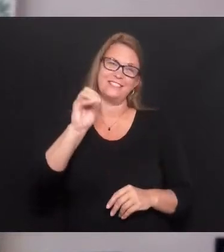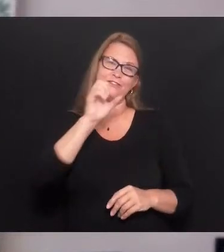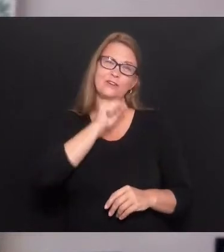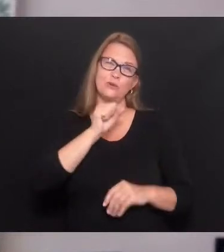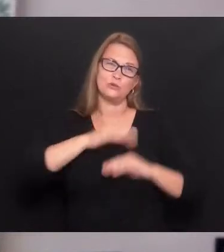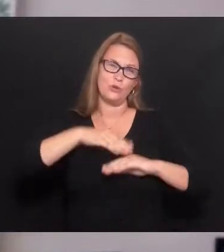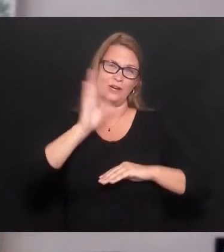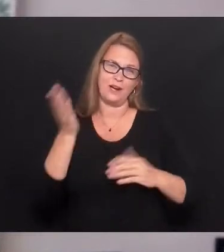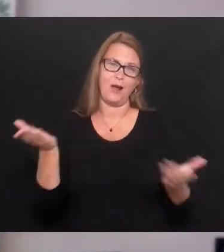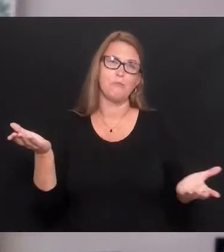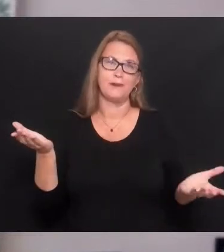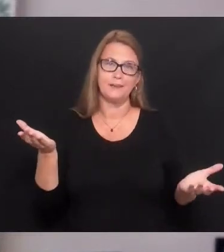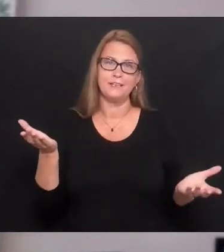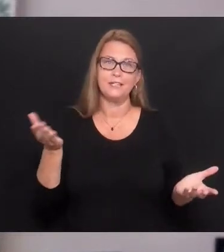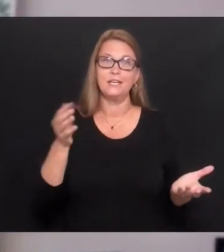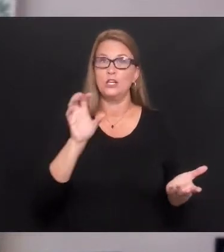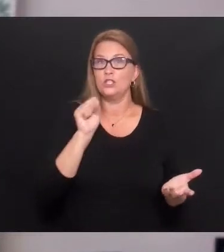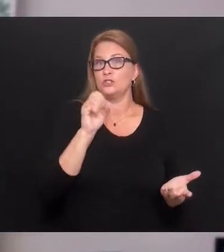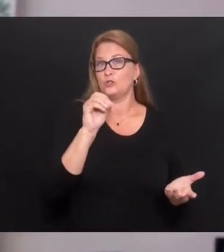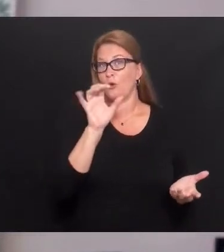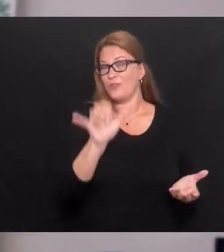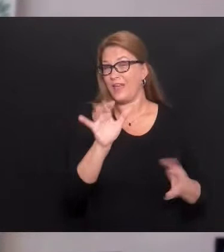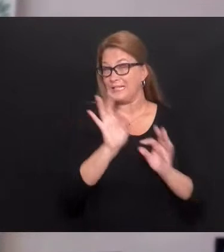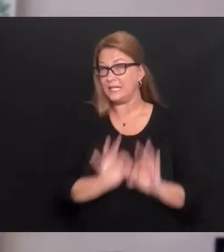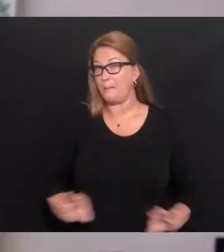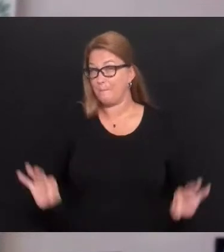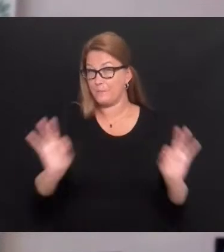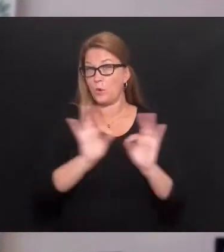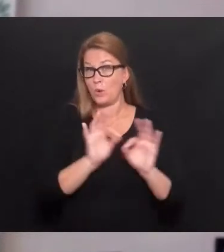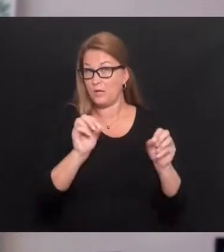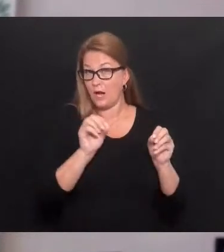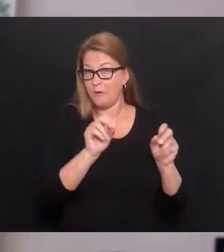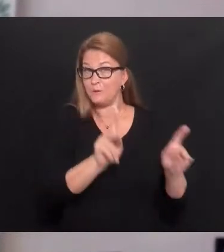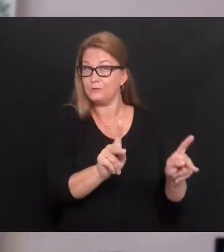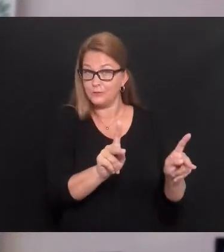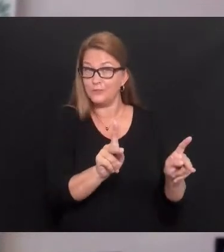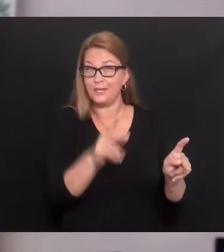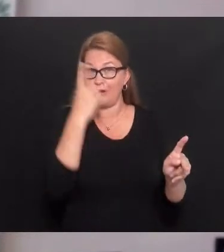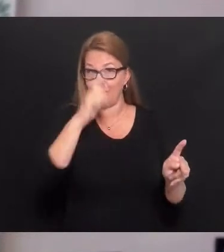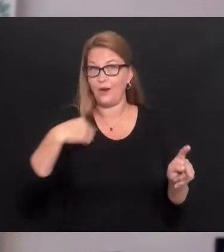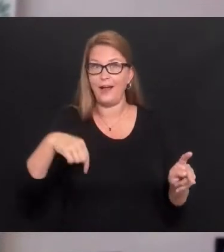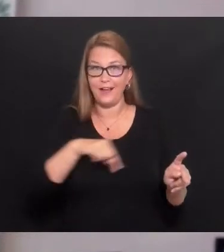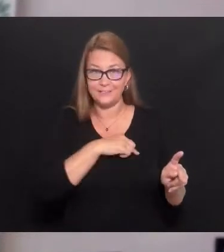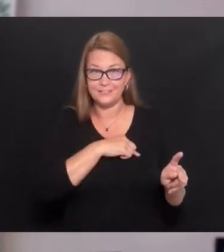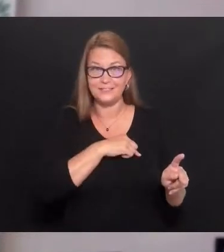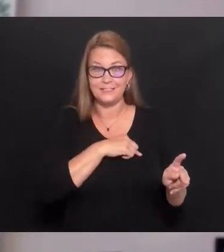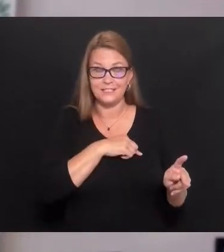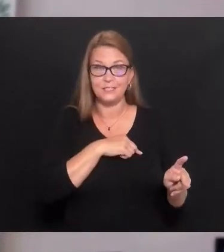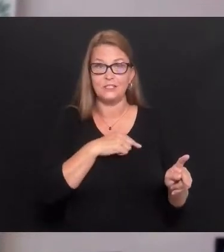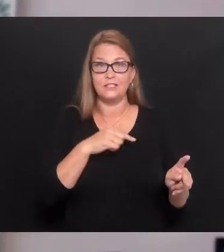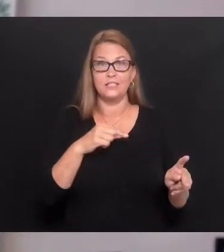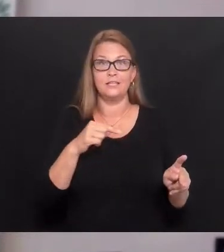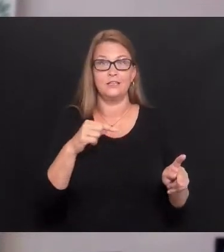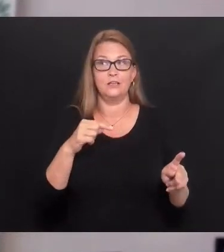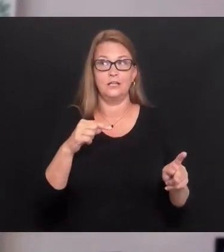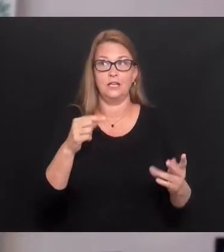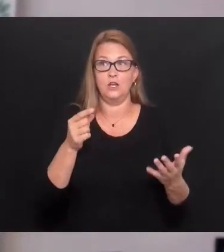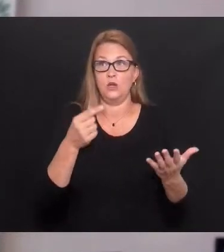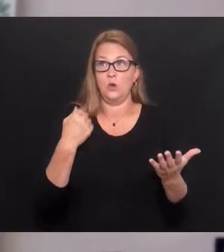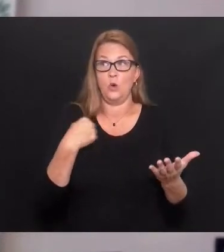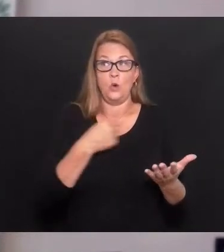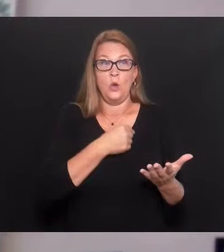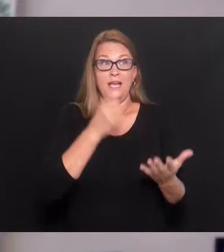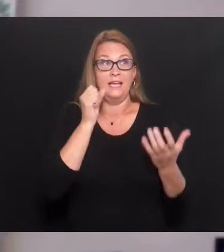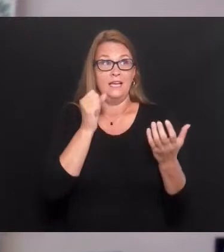are fully vaccinated. So this is a really important opportunity for us. And if we really can have